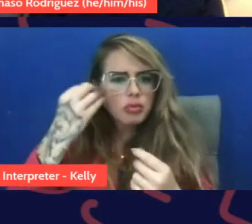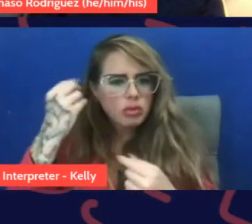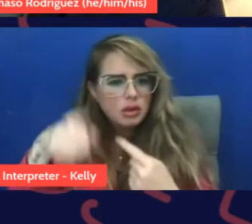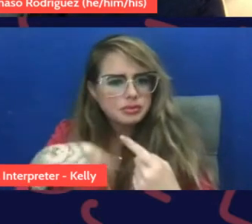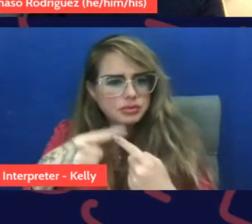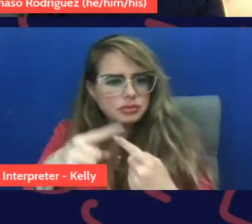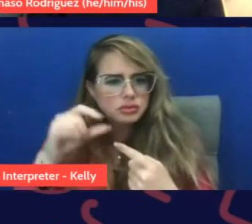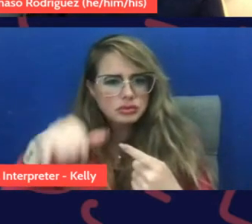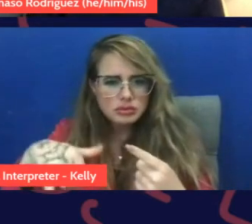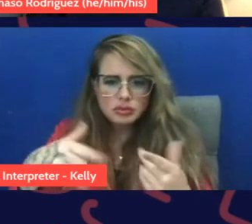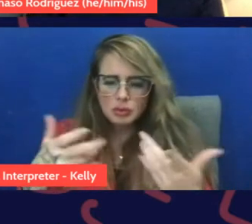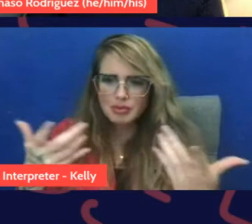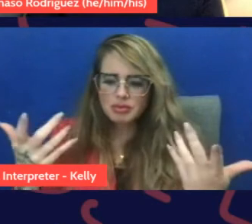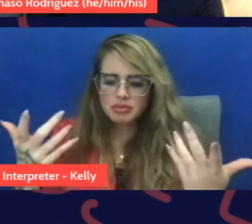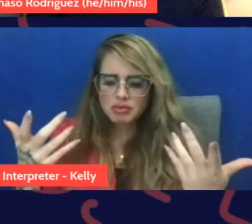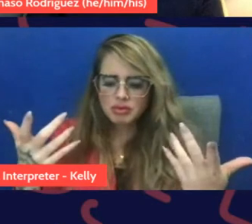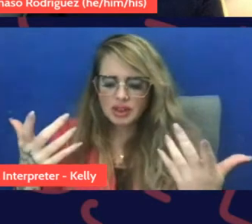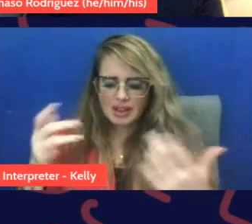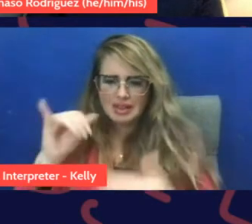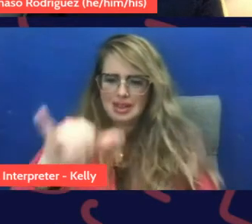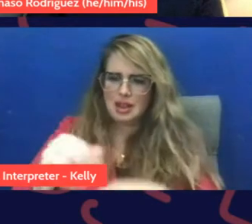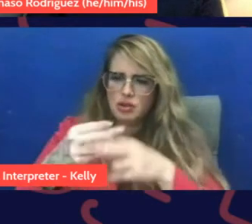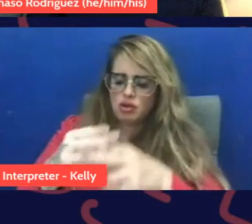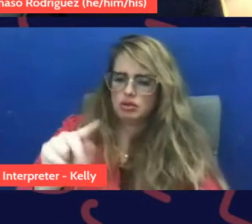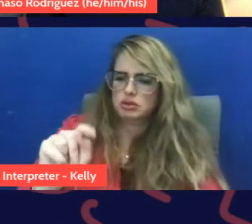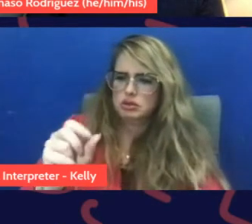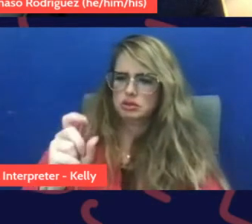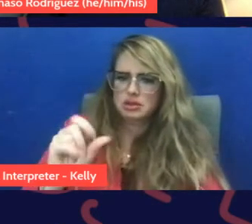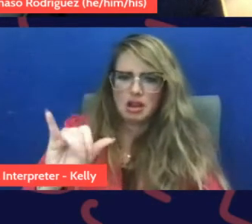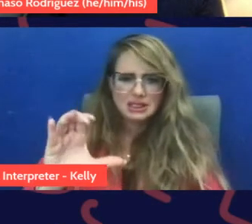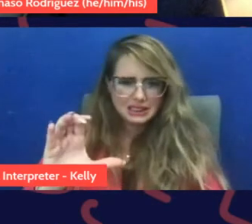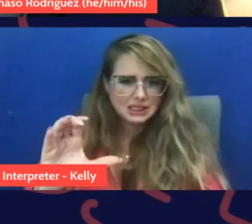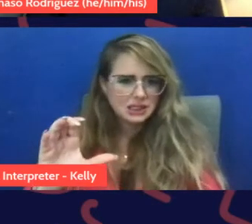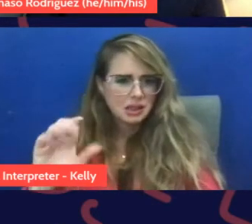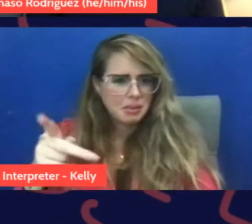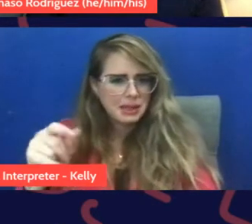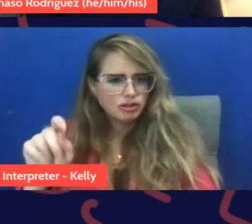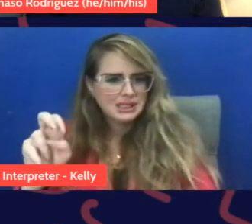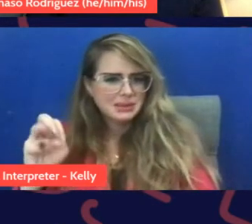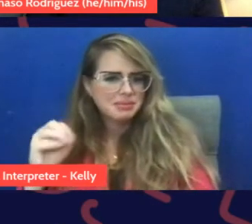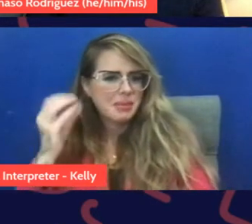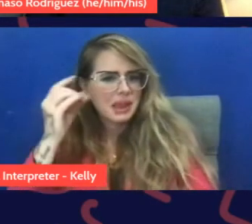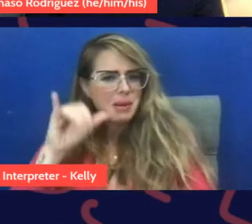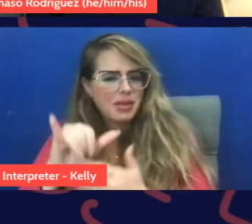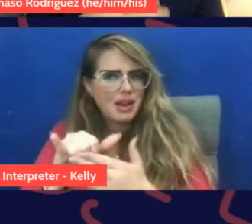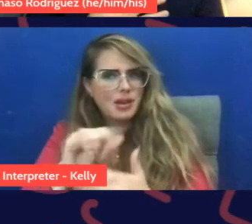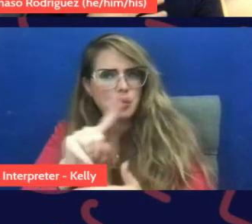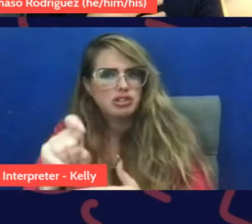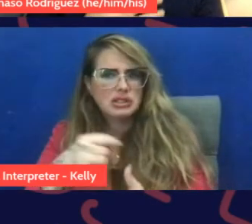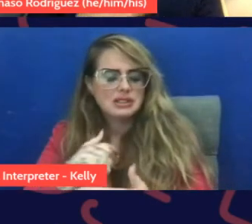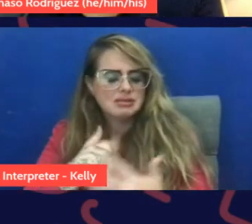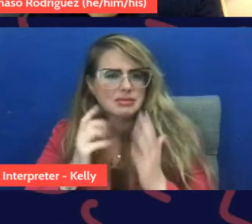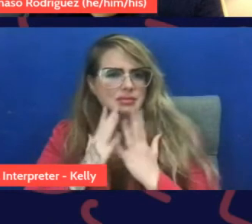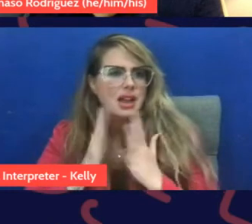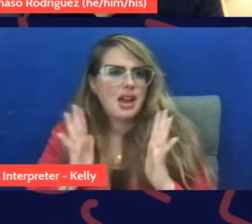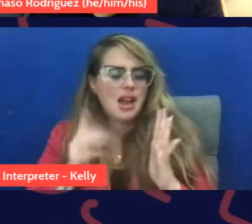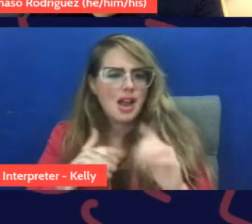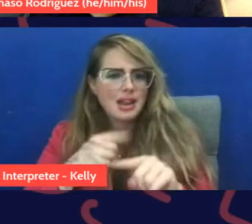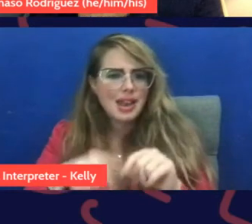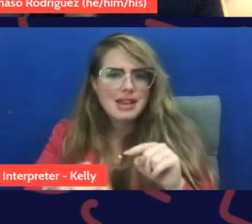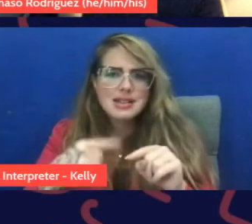this, the toxic patriotism question. And I go, well, gosh, I can't say,